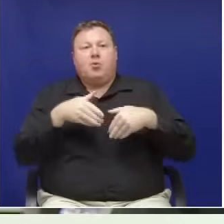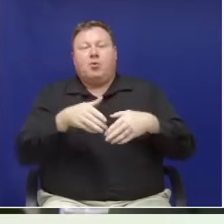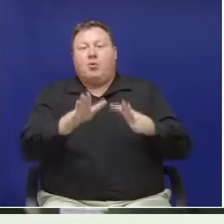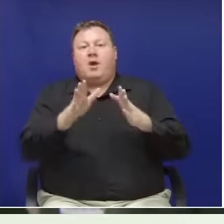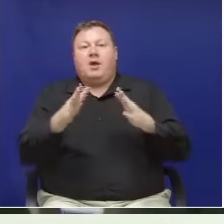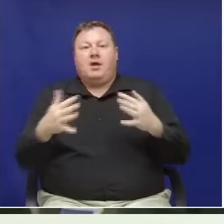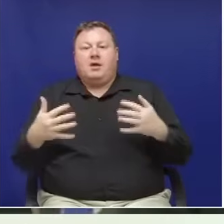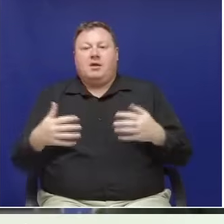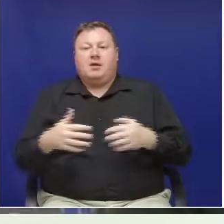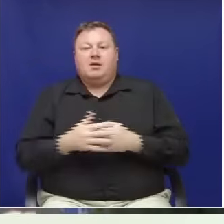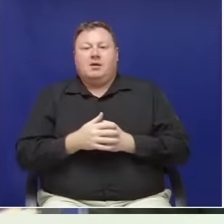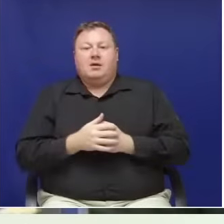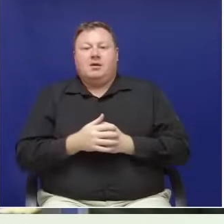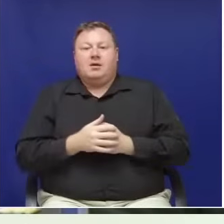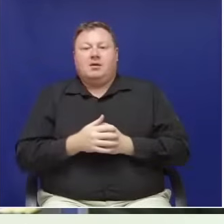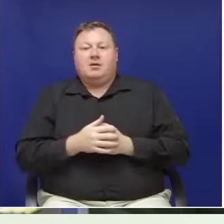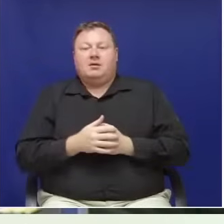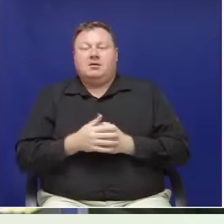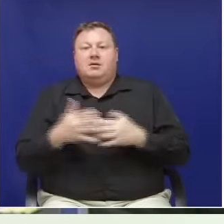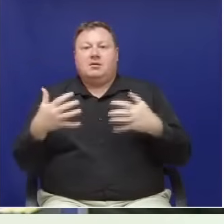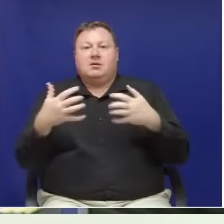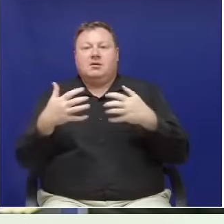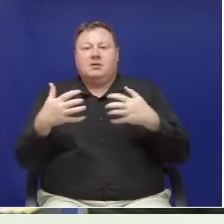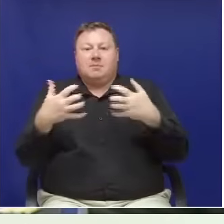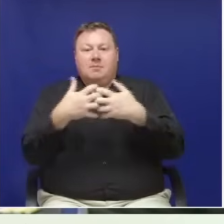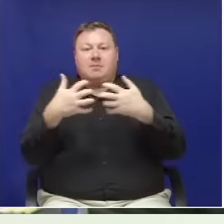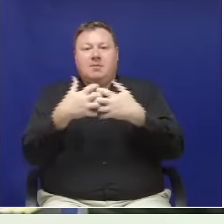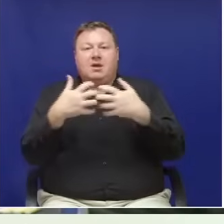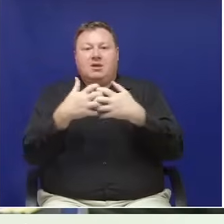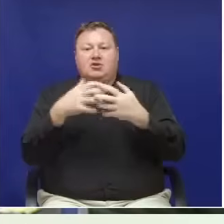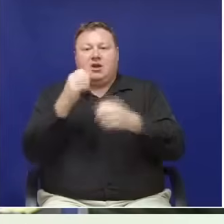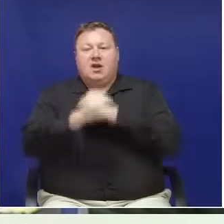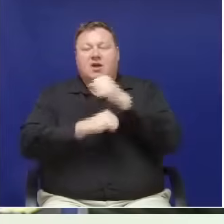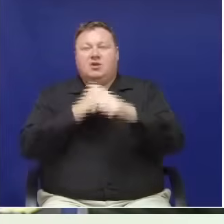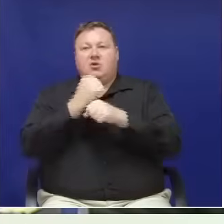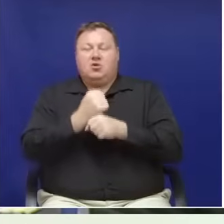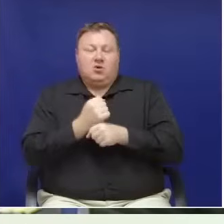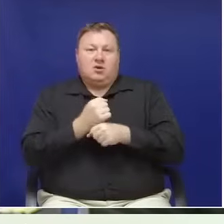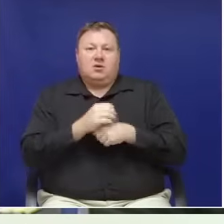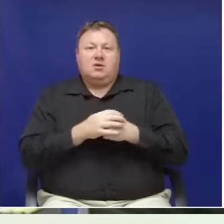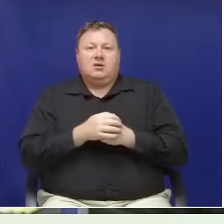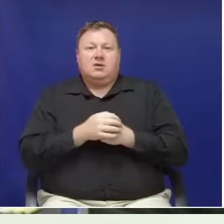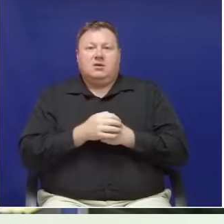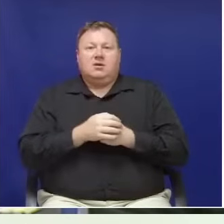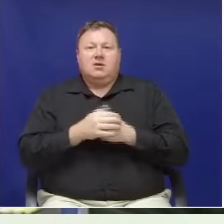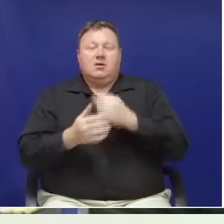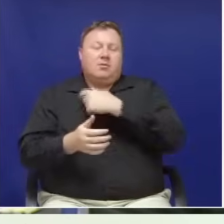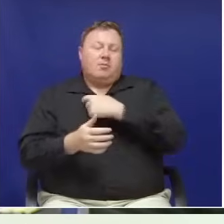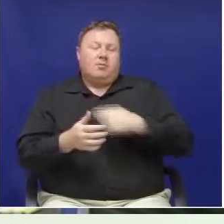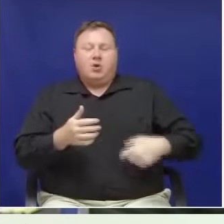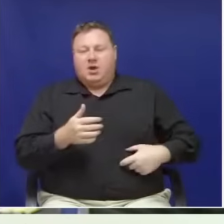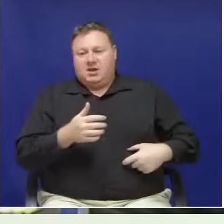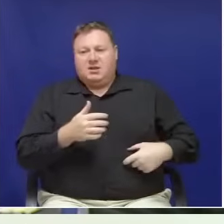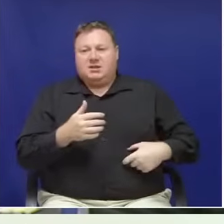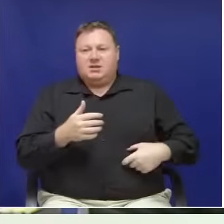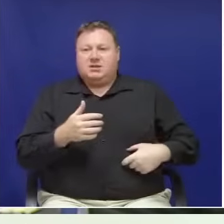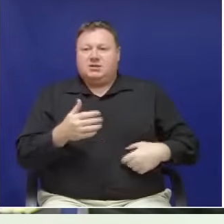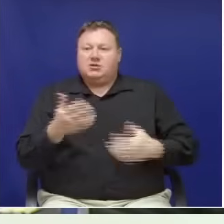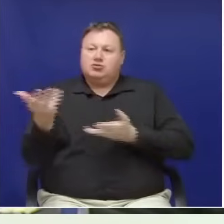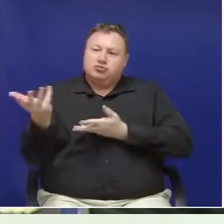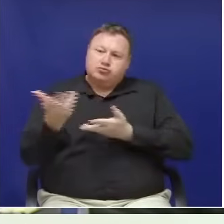complements the retirement that happen annually. We approached the President in the past, in the